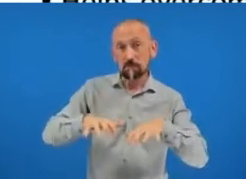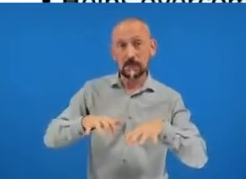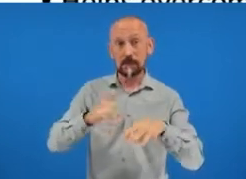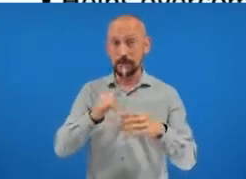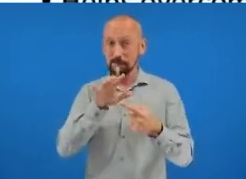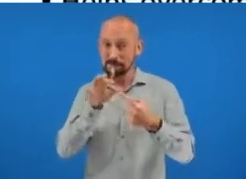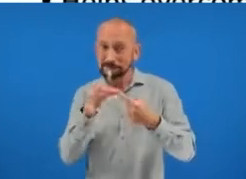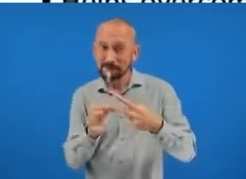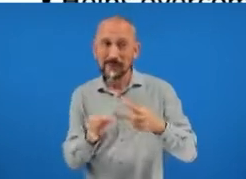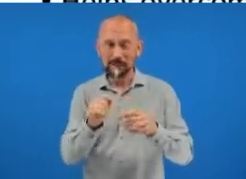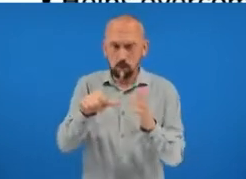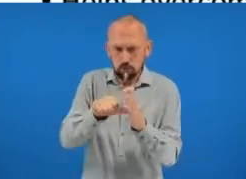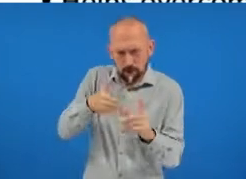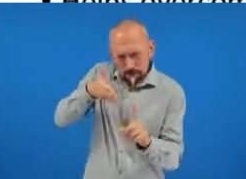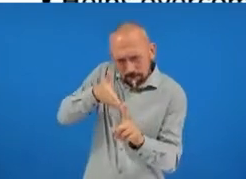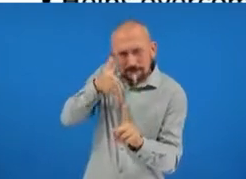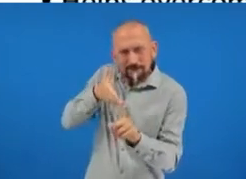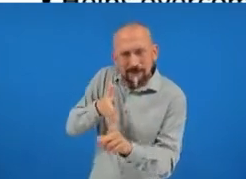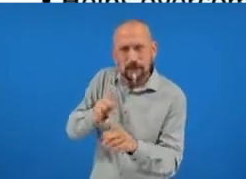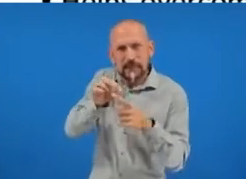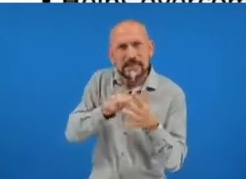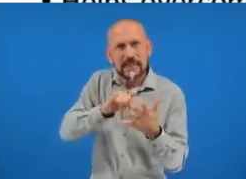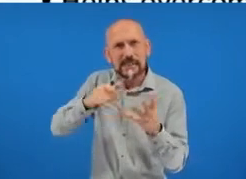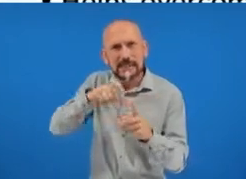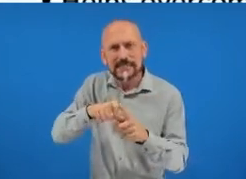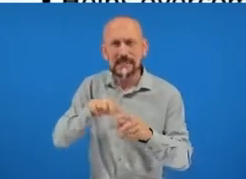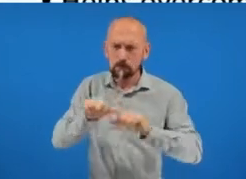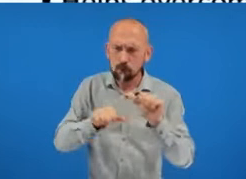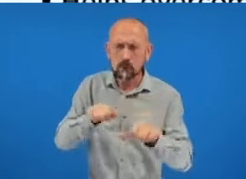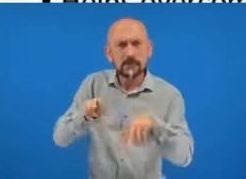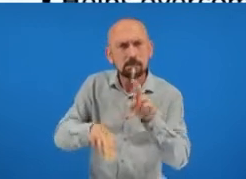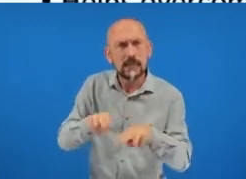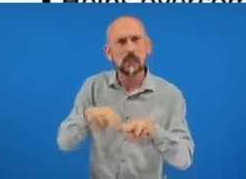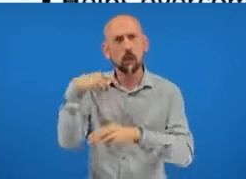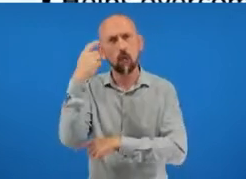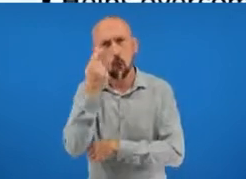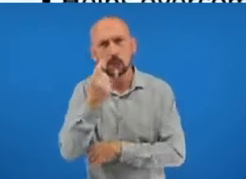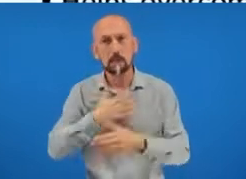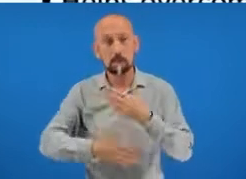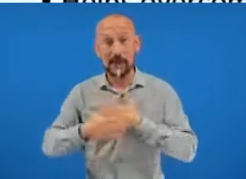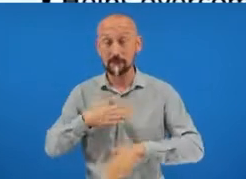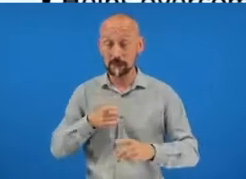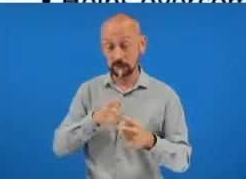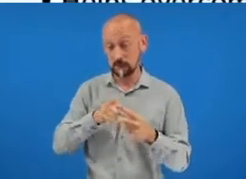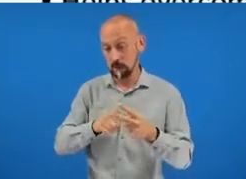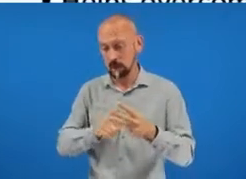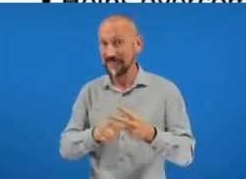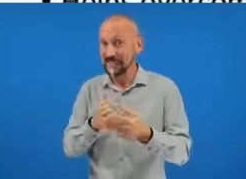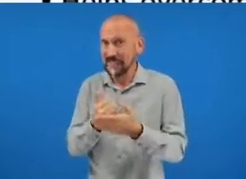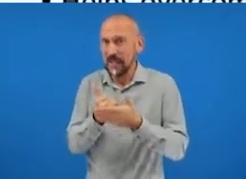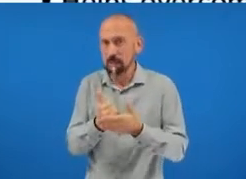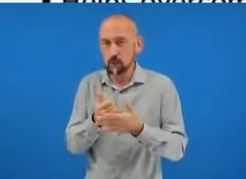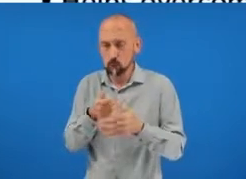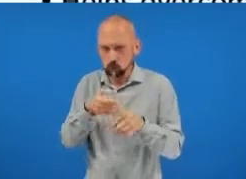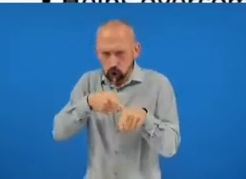problem-specific measure of PTSD and those process measures, looking at thoughts and behaviours, really helped to not only track the improvement